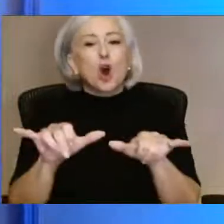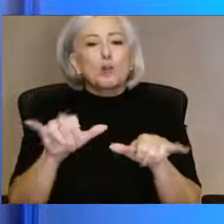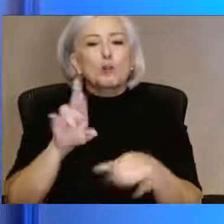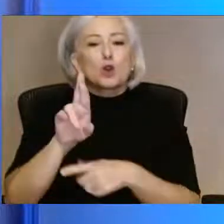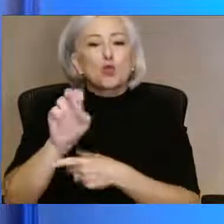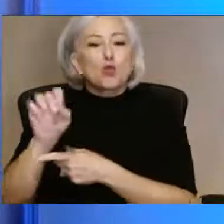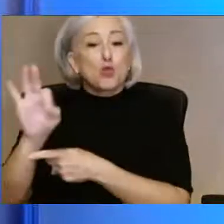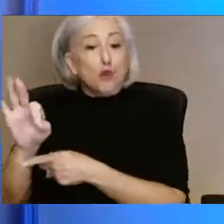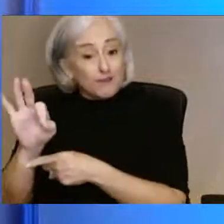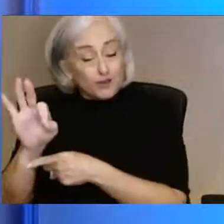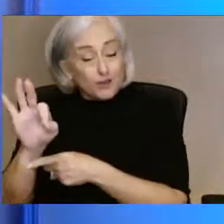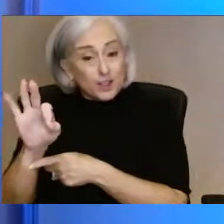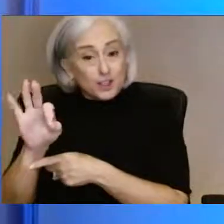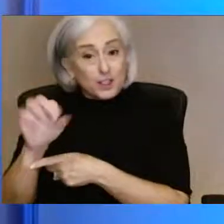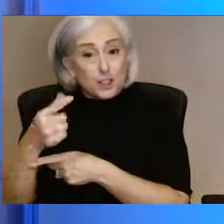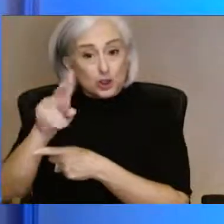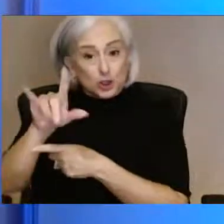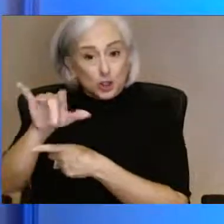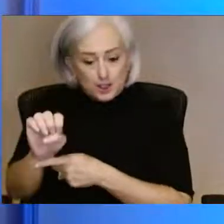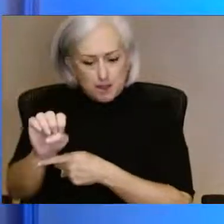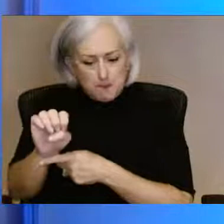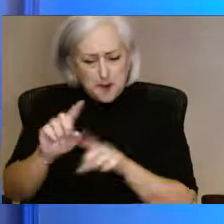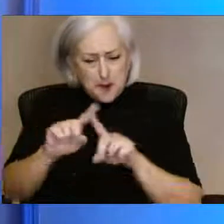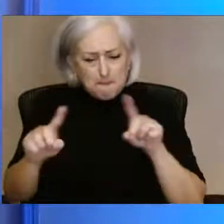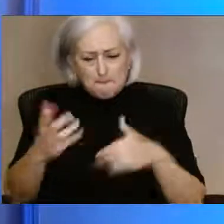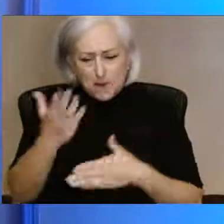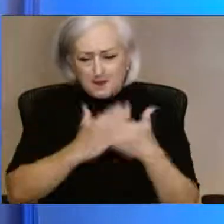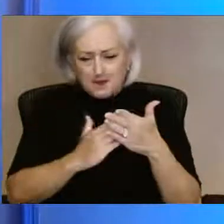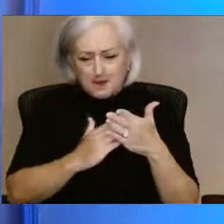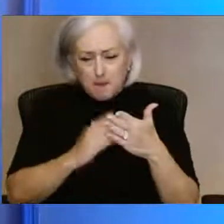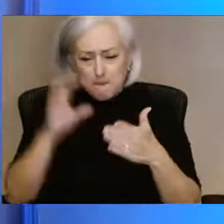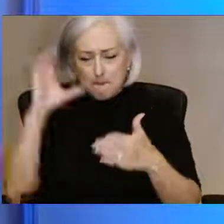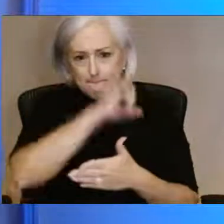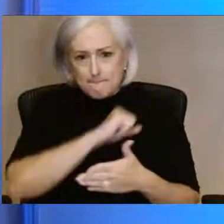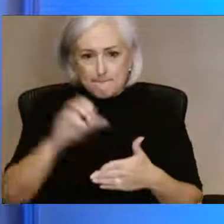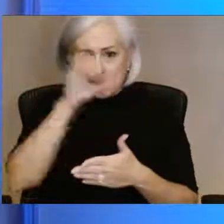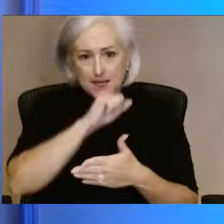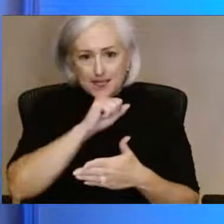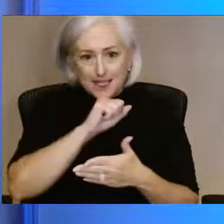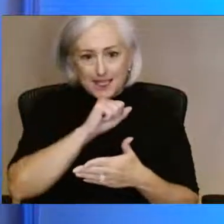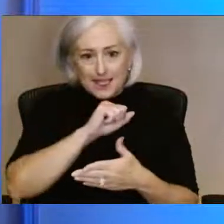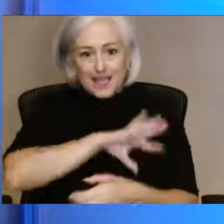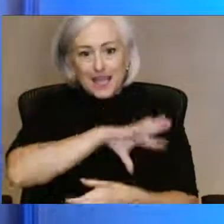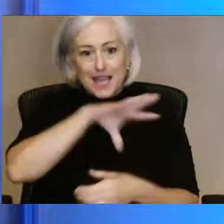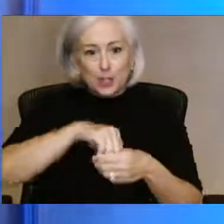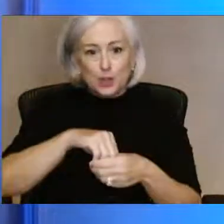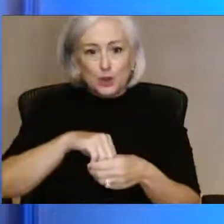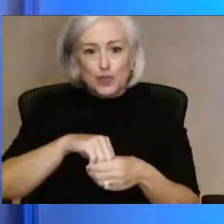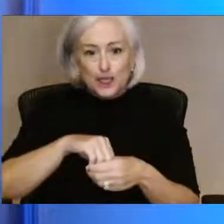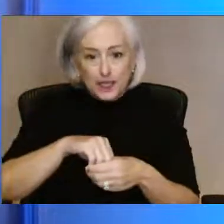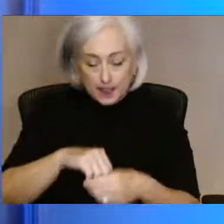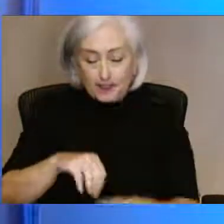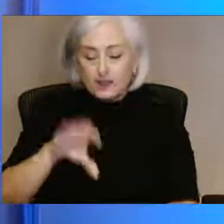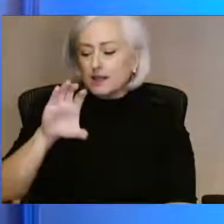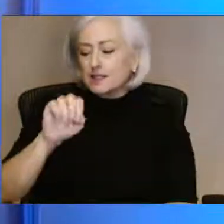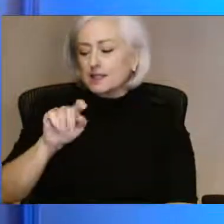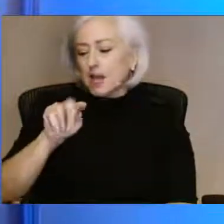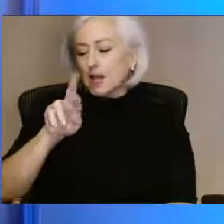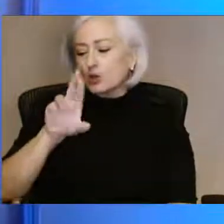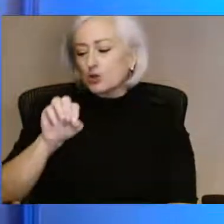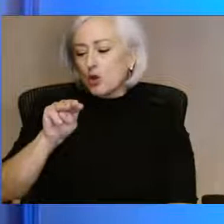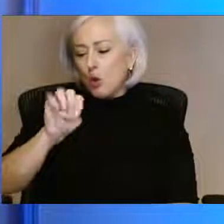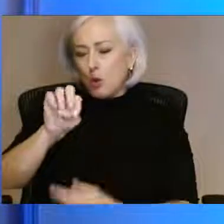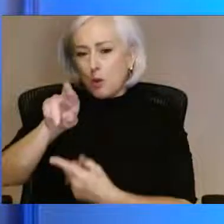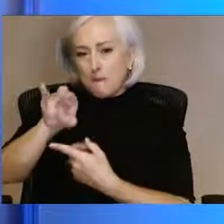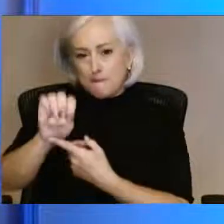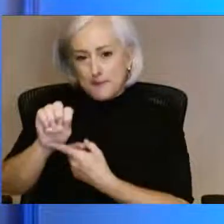has been missing certain parts, including these centromere regions that my lab is so interested in, and other parts of the chromosomes